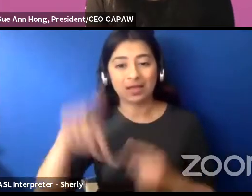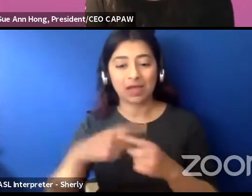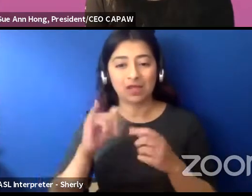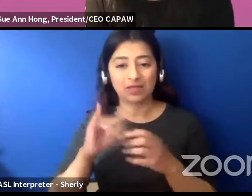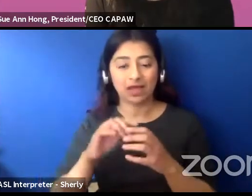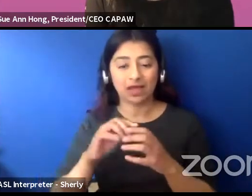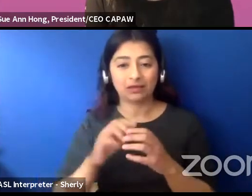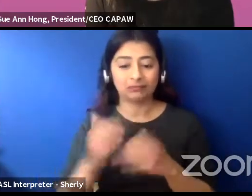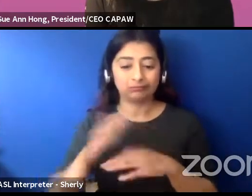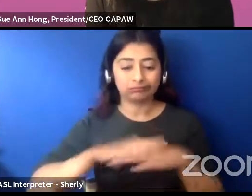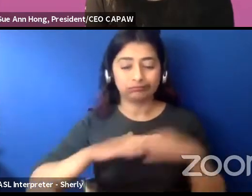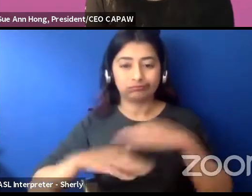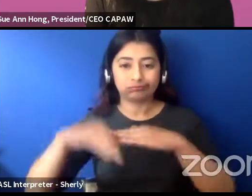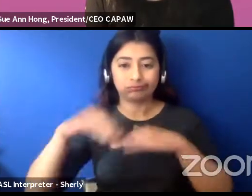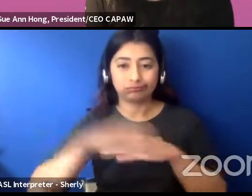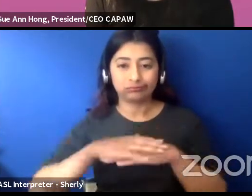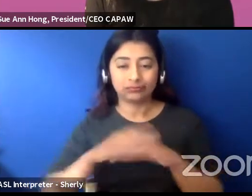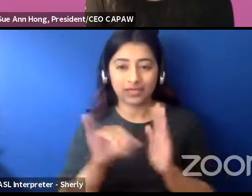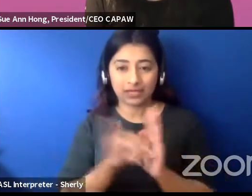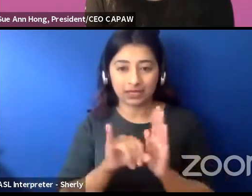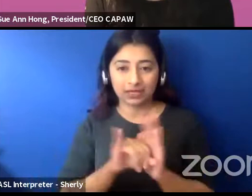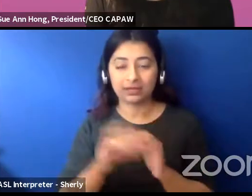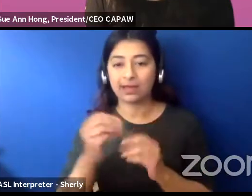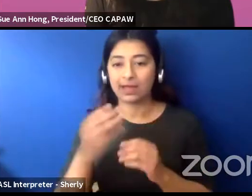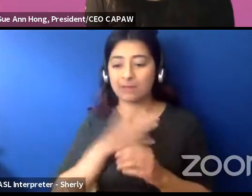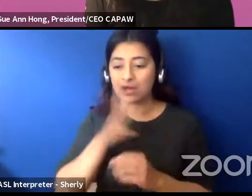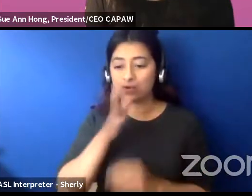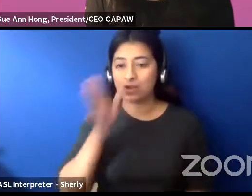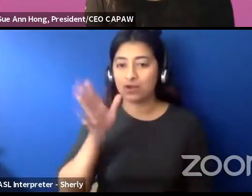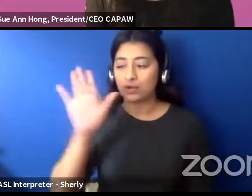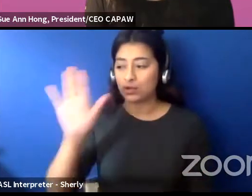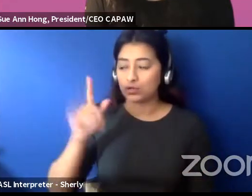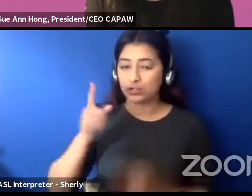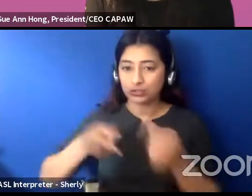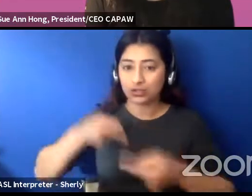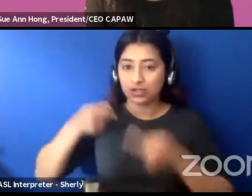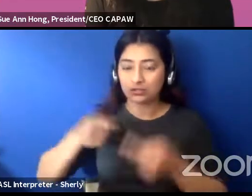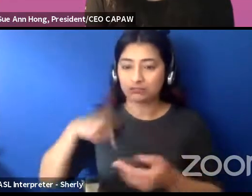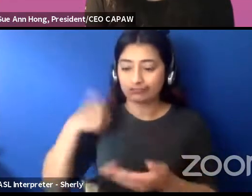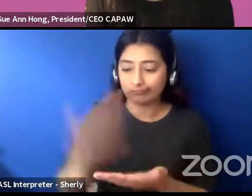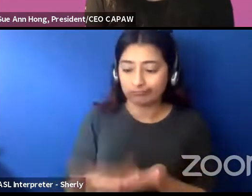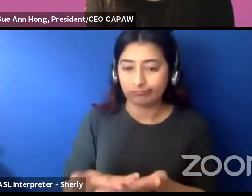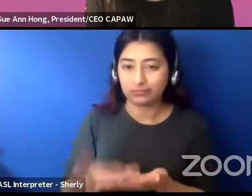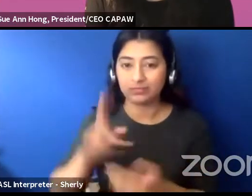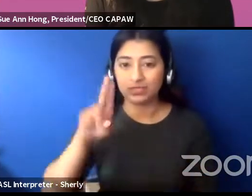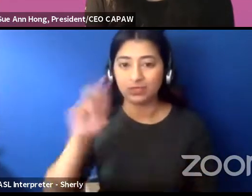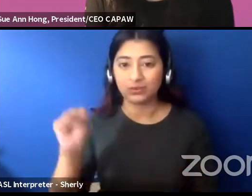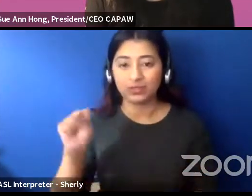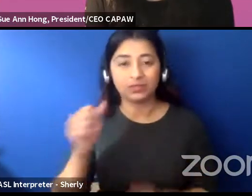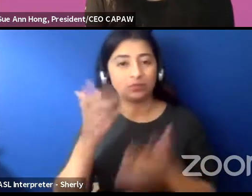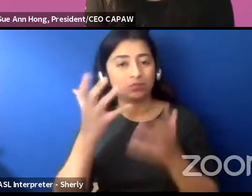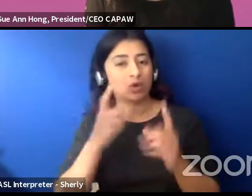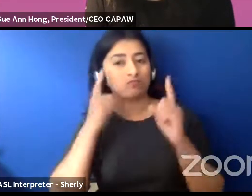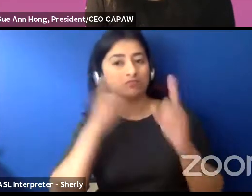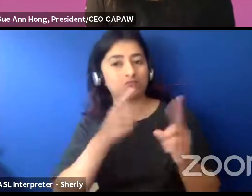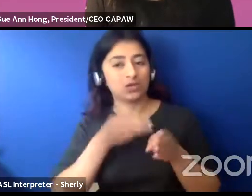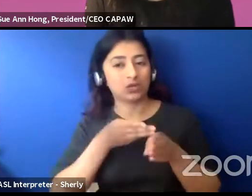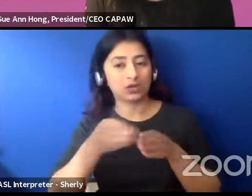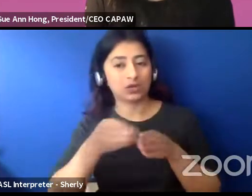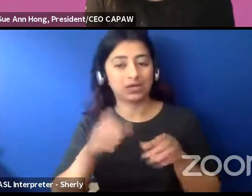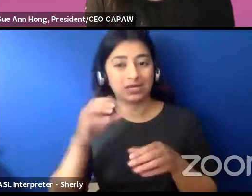intersectionality, and I think about the struggles of my grandmother, who came to this country to pursue a career in fashion, and because she was a Black